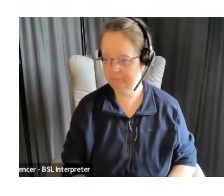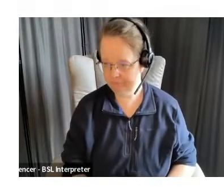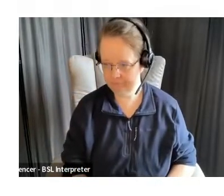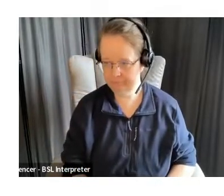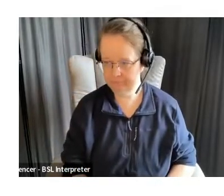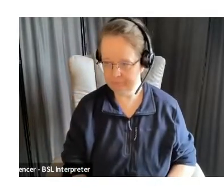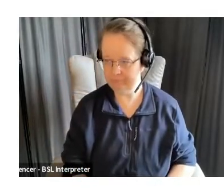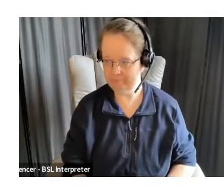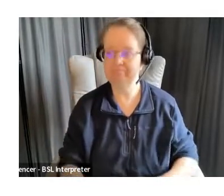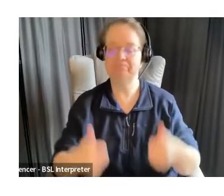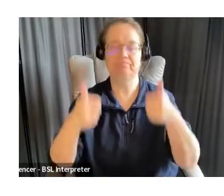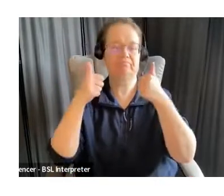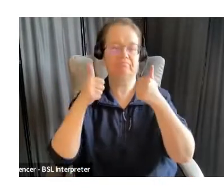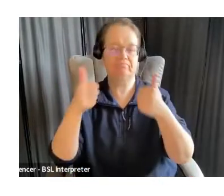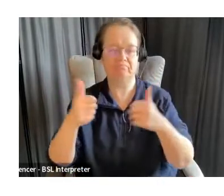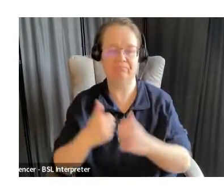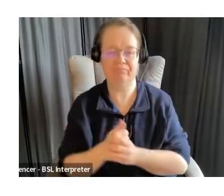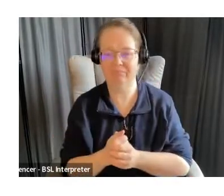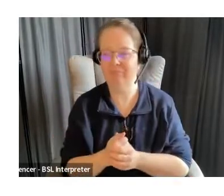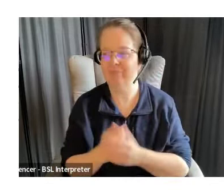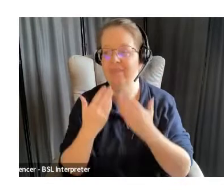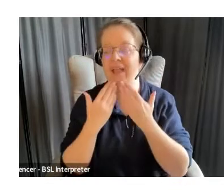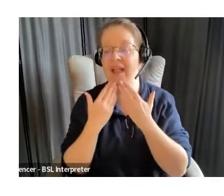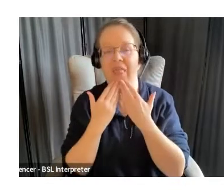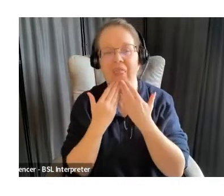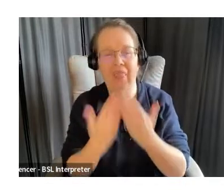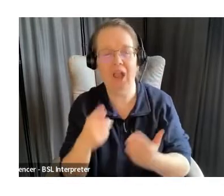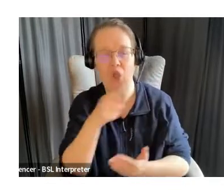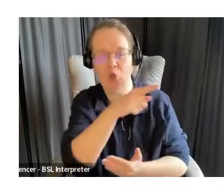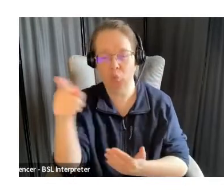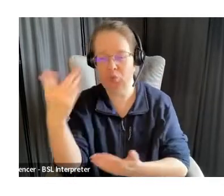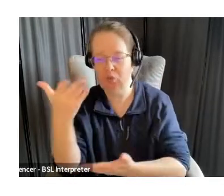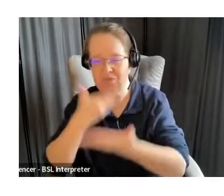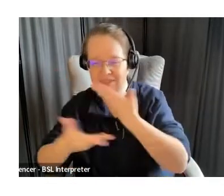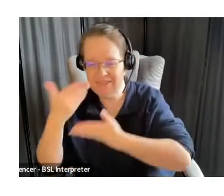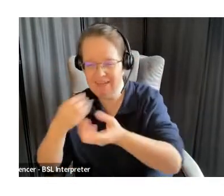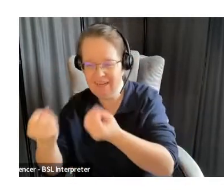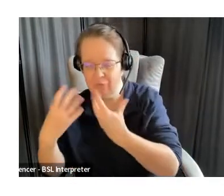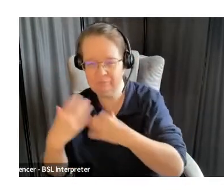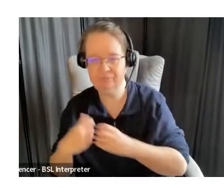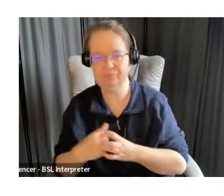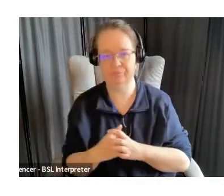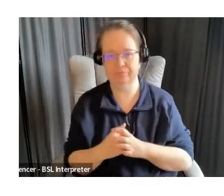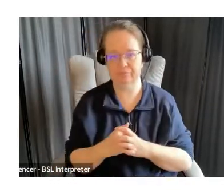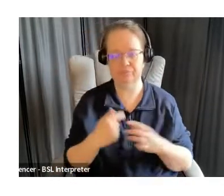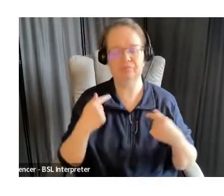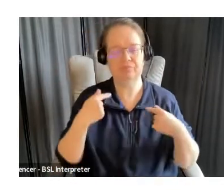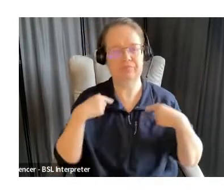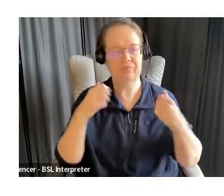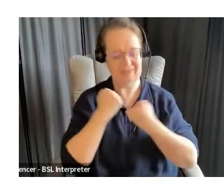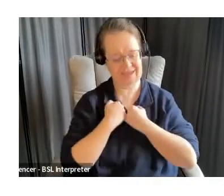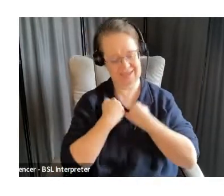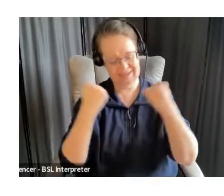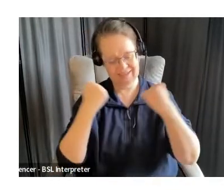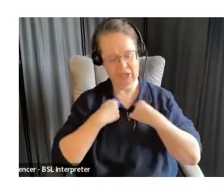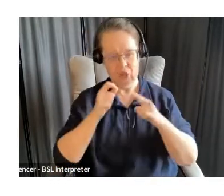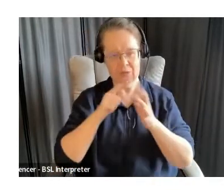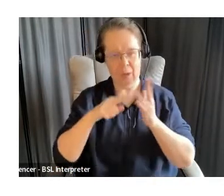Okay, so I want to thank you for sharing your insights. So what I wanted to do was share some insights to